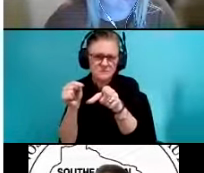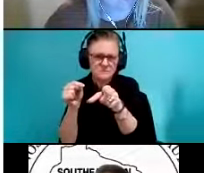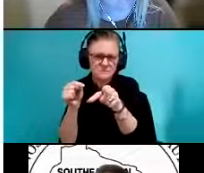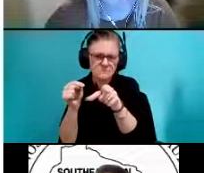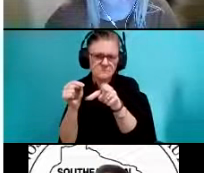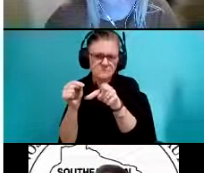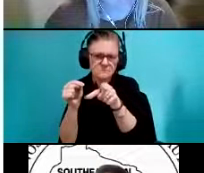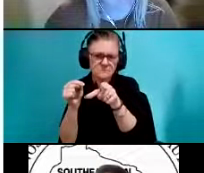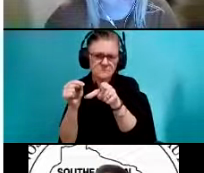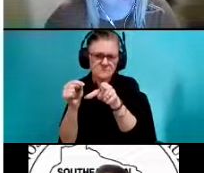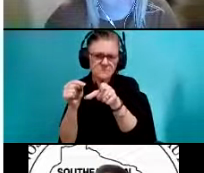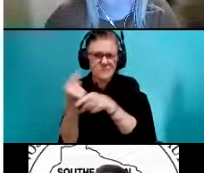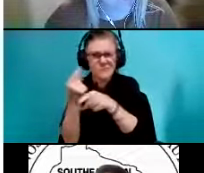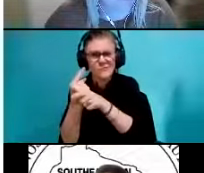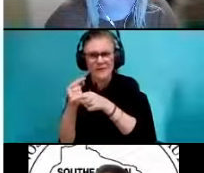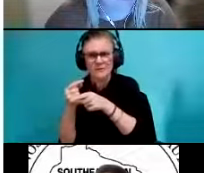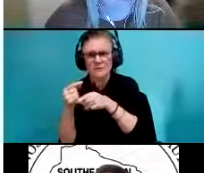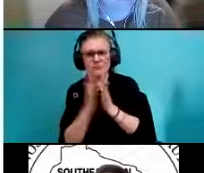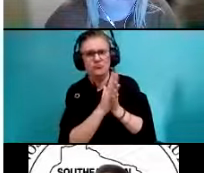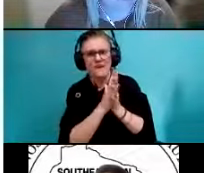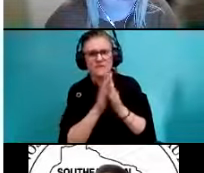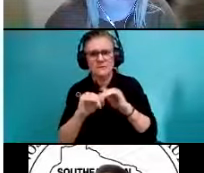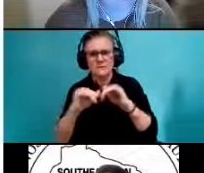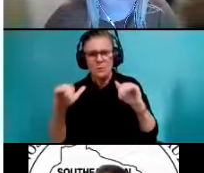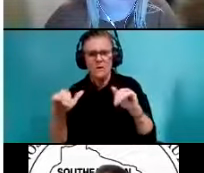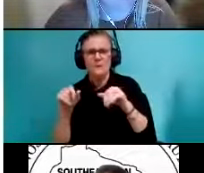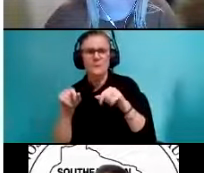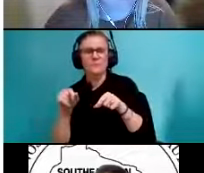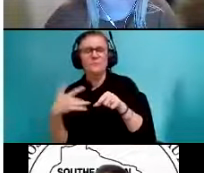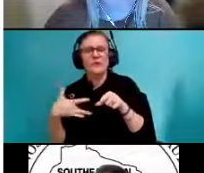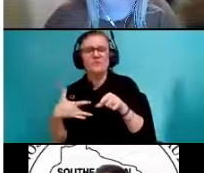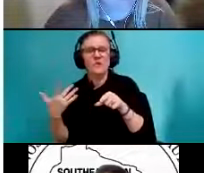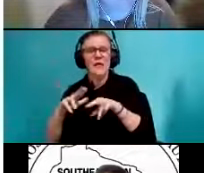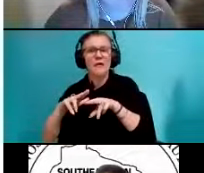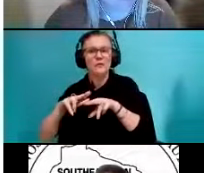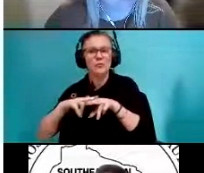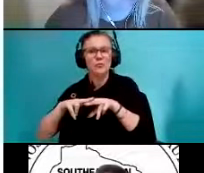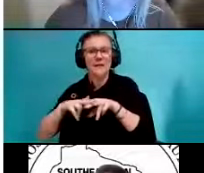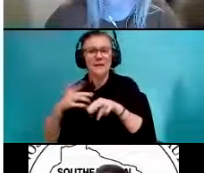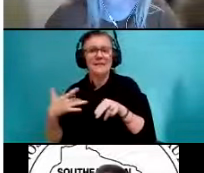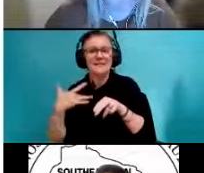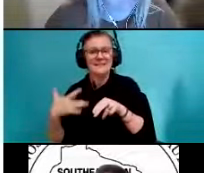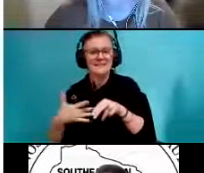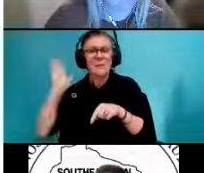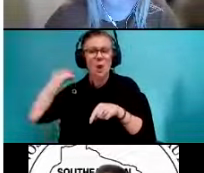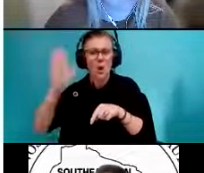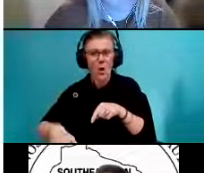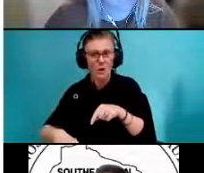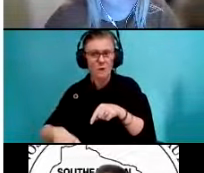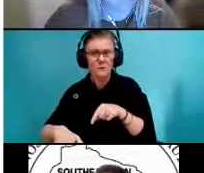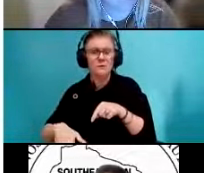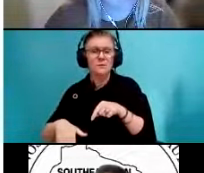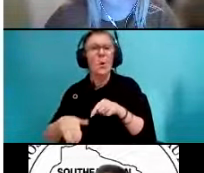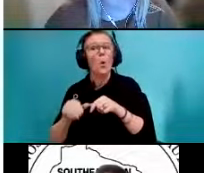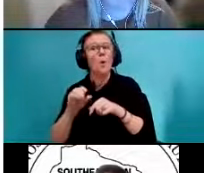the regular traffic lanes. And for light rail, the route is usually entirely or nearly